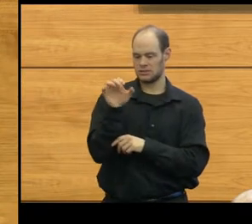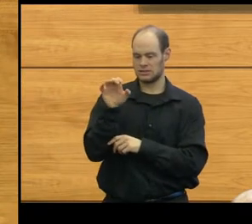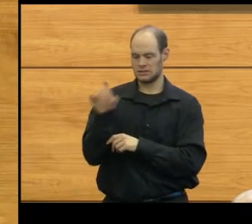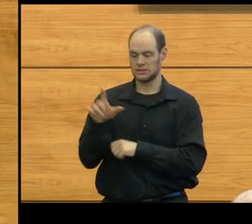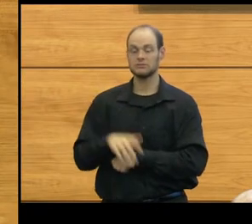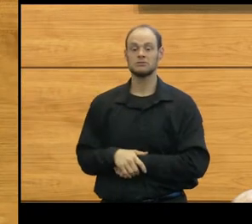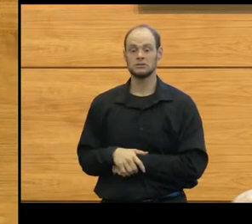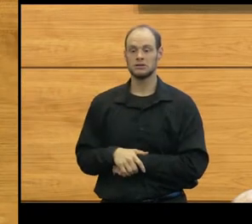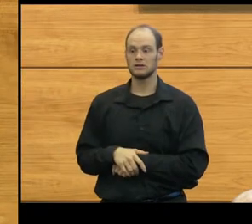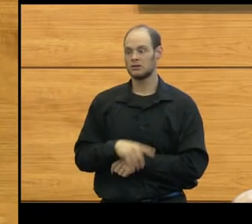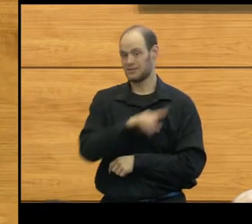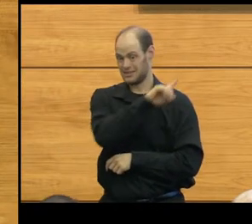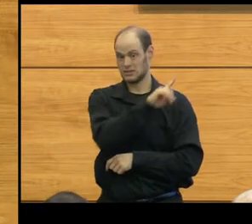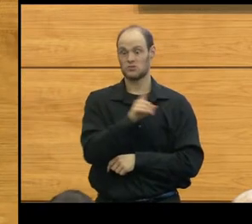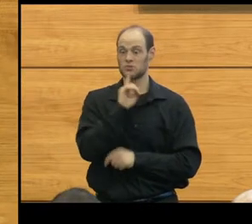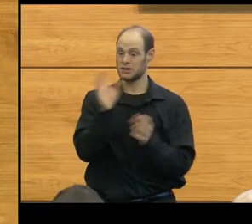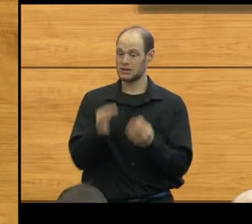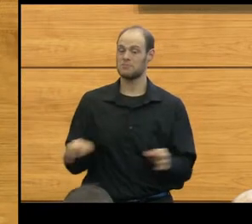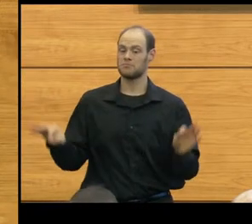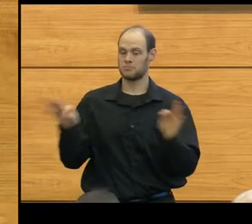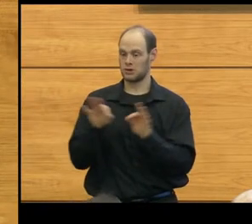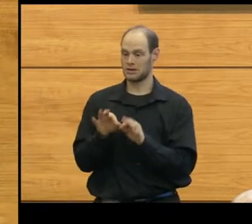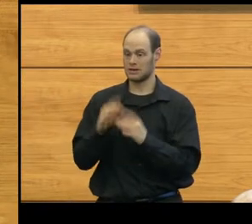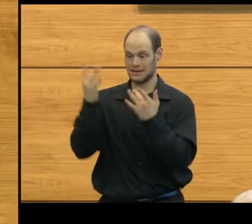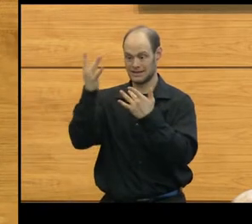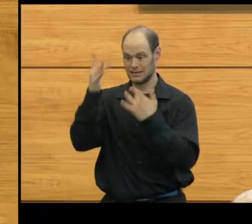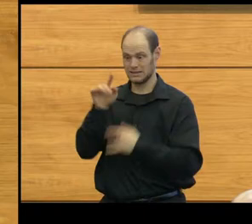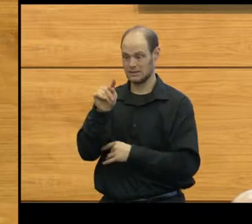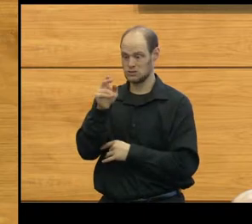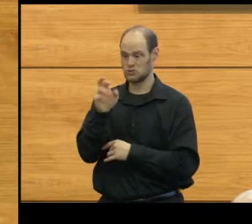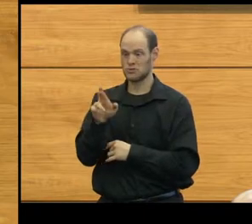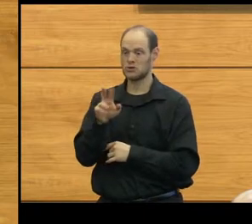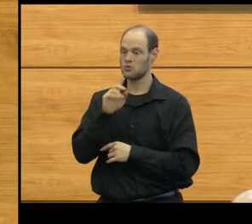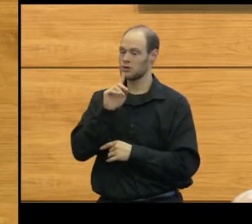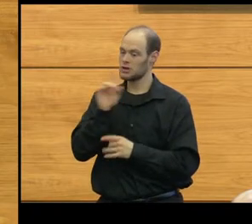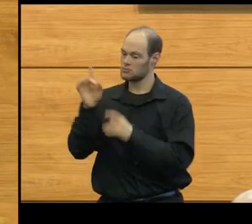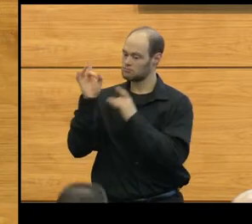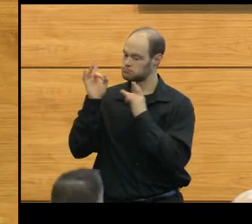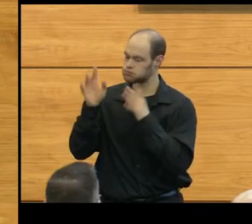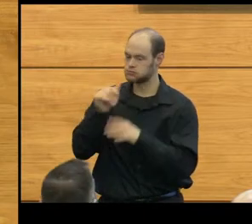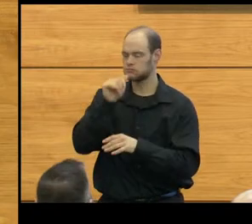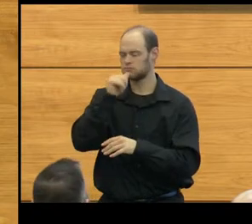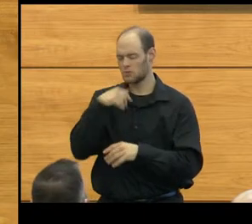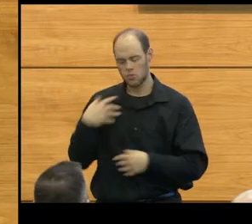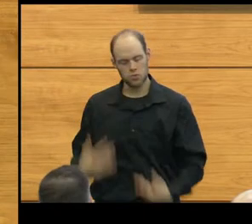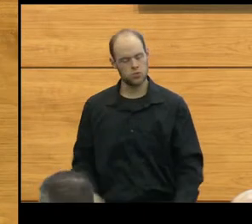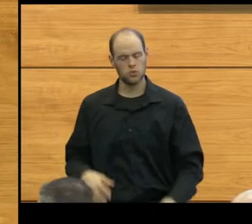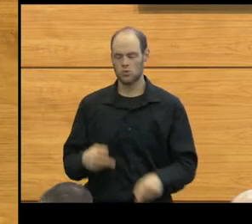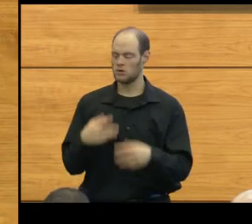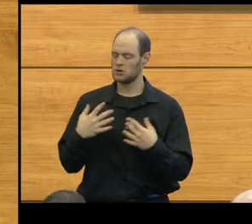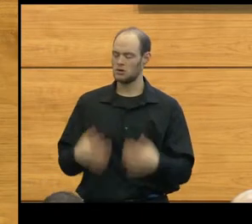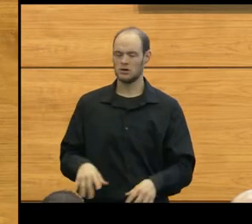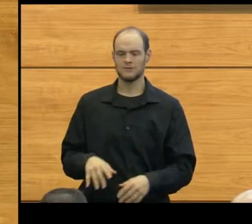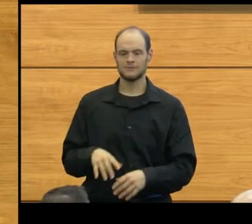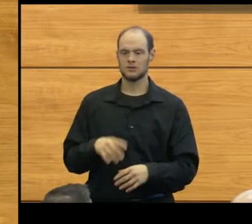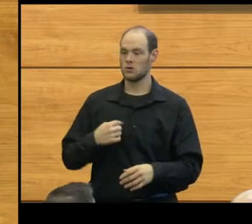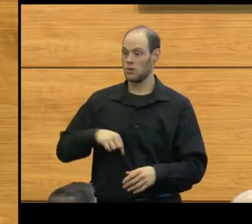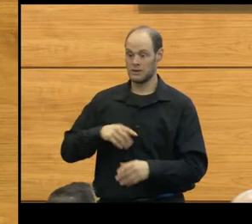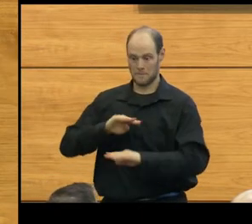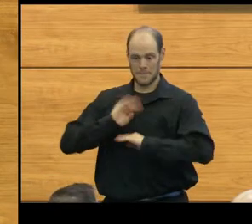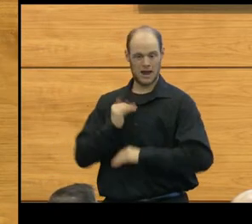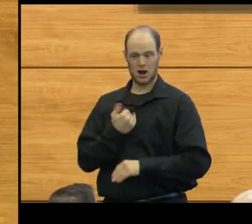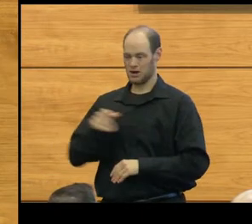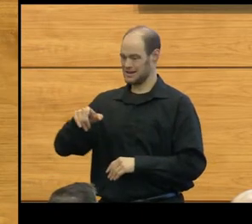cells. This is going to be important because these tumors are, in fact, devastating. We haven't met all of the needs of our